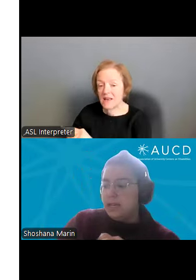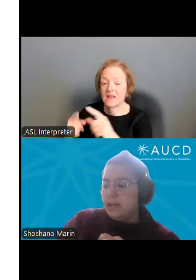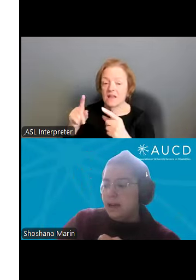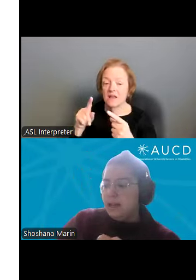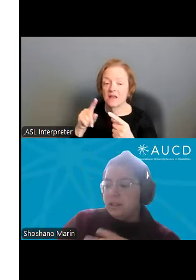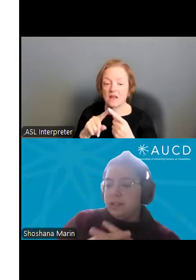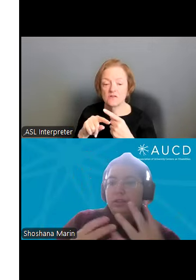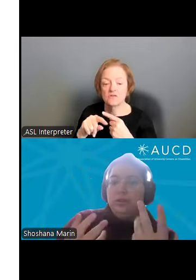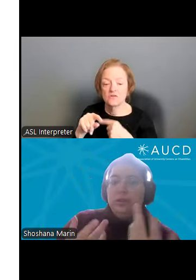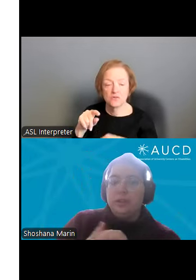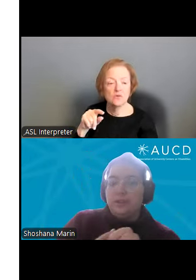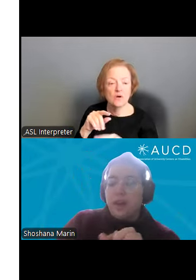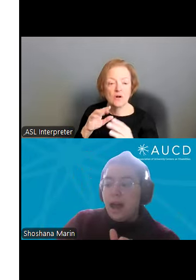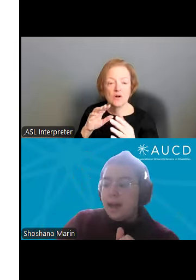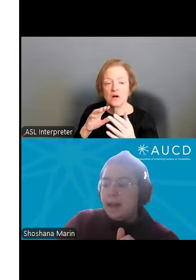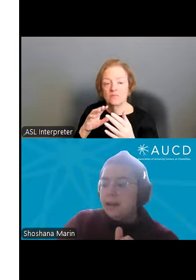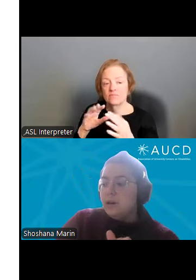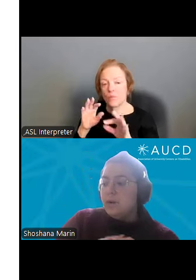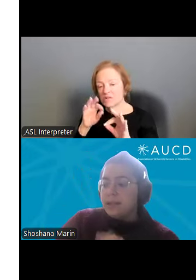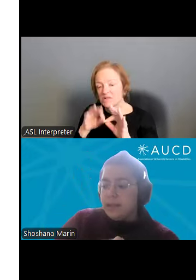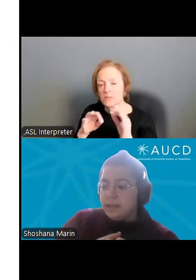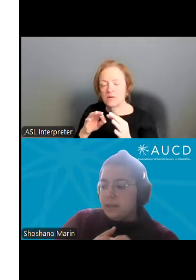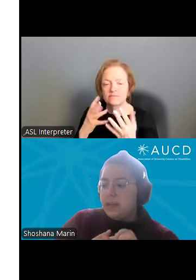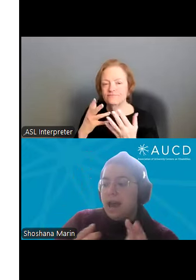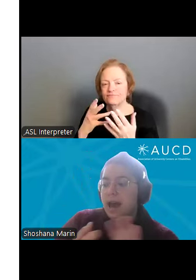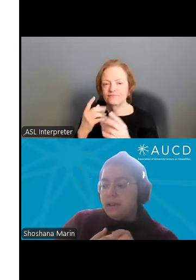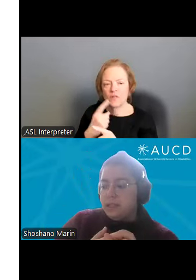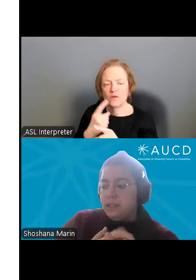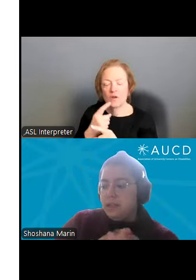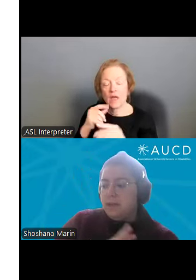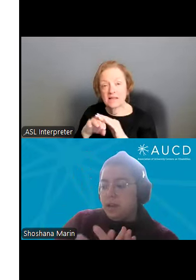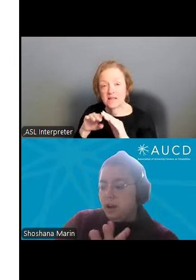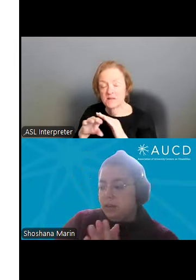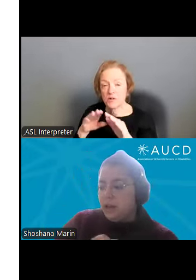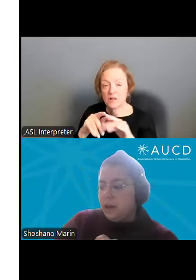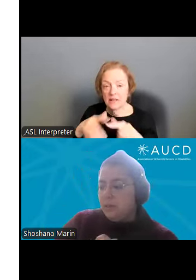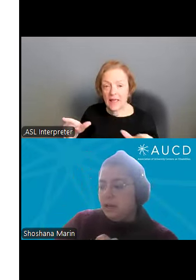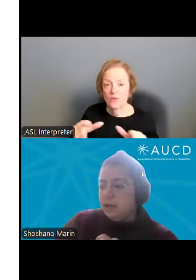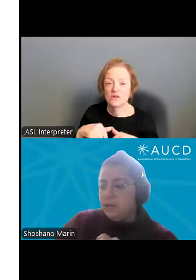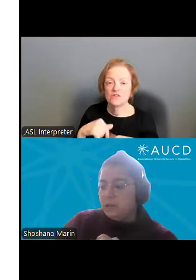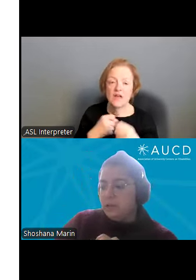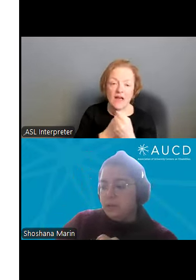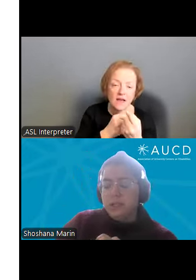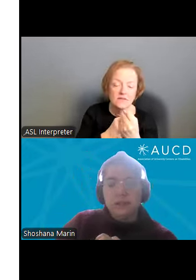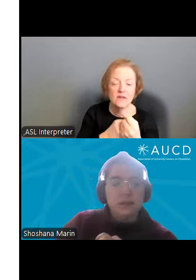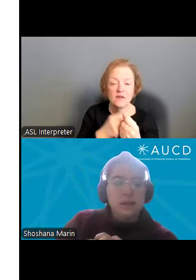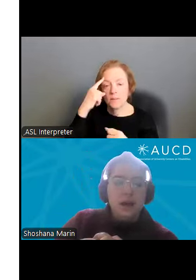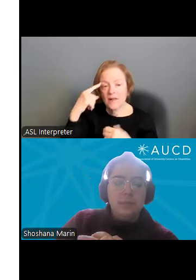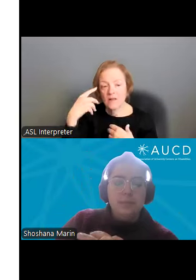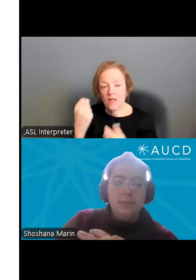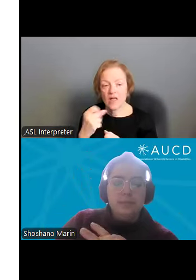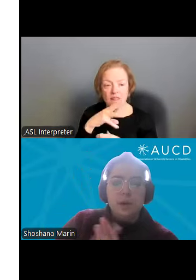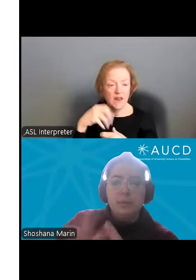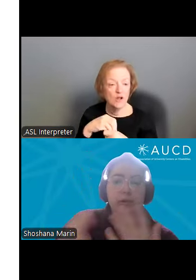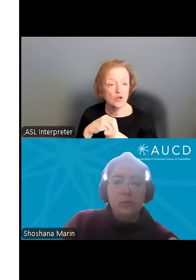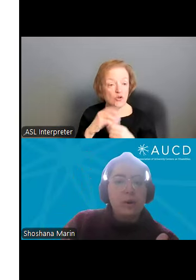it, looks into the use of AI, web accessibility, advocacy, mental health, and includes resources